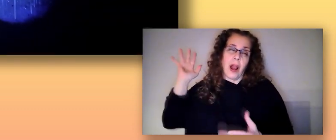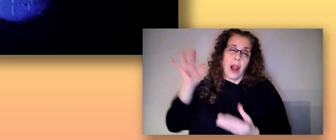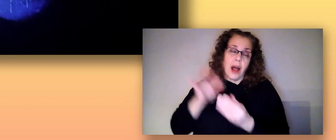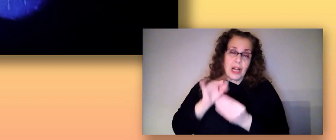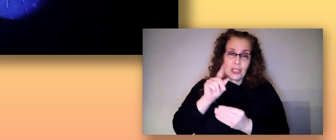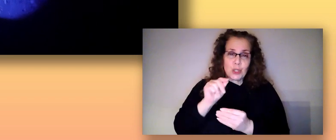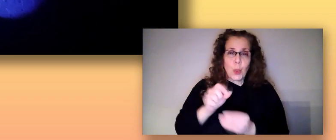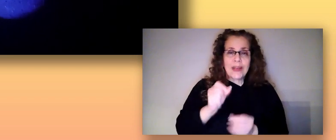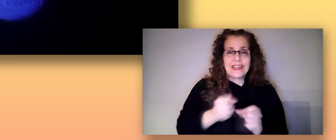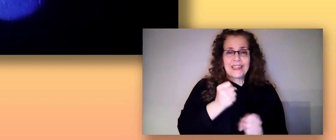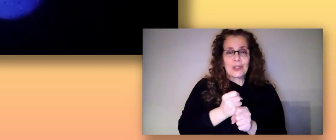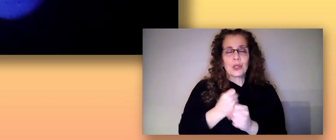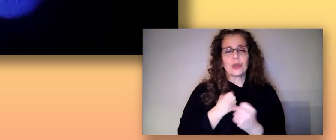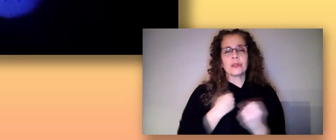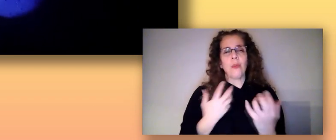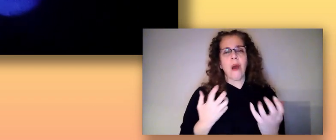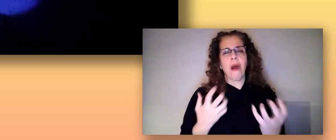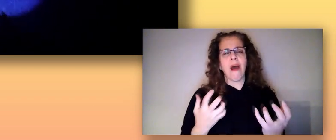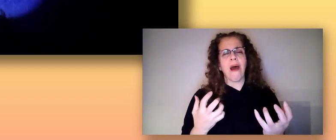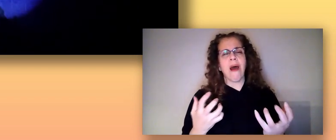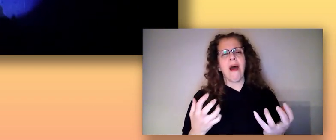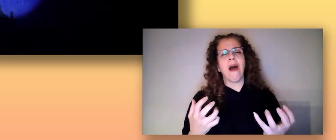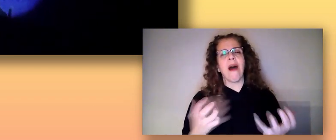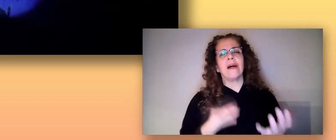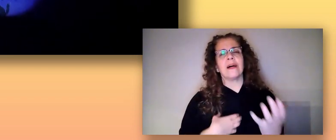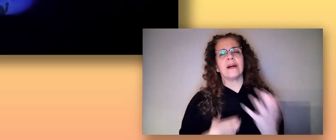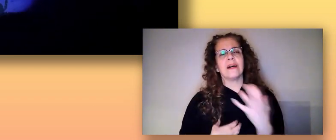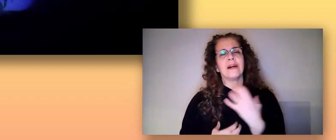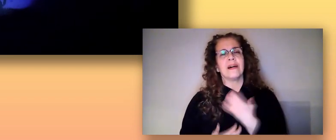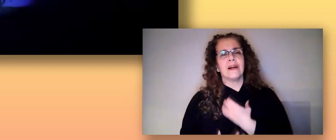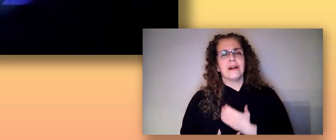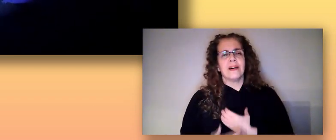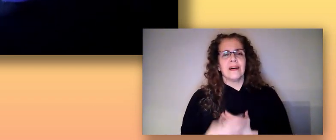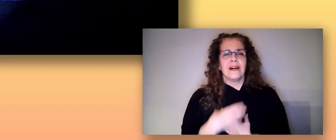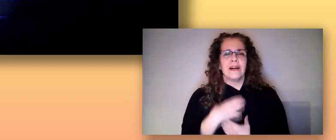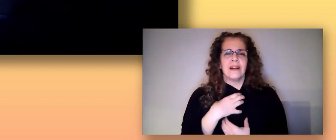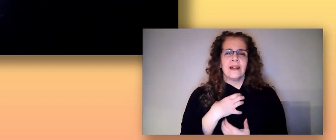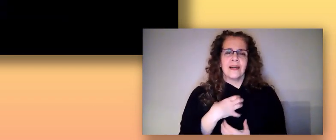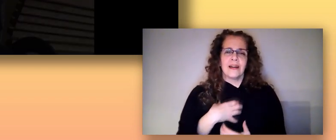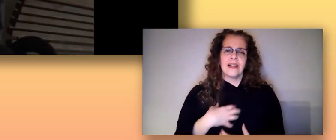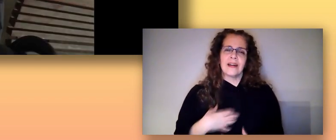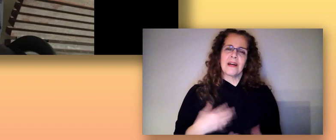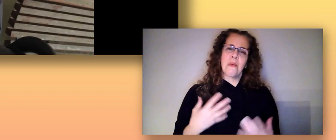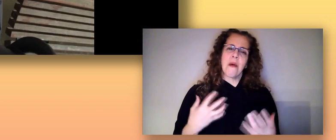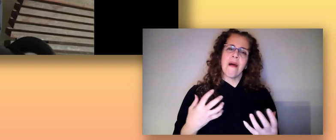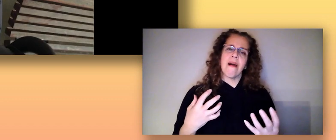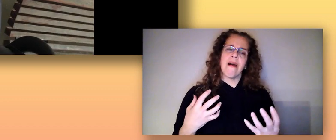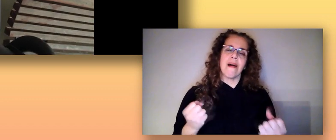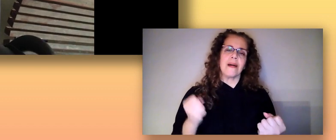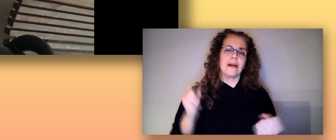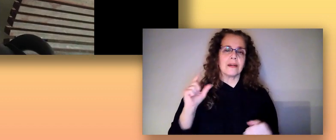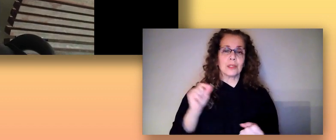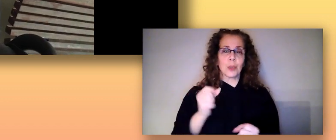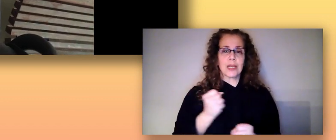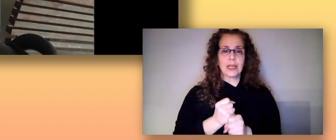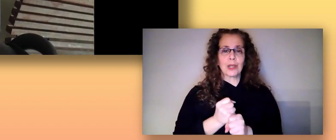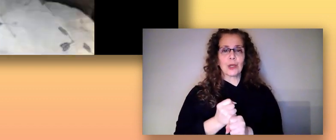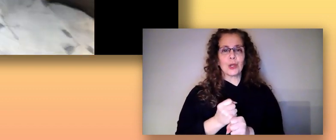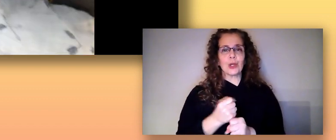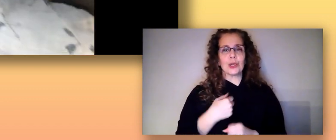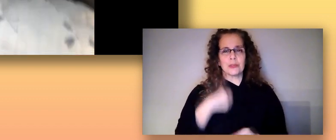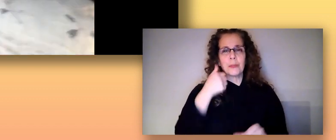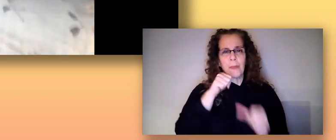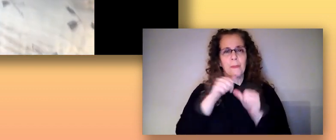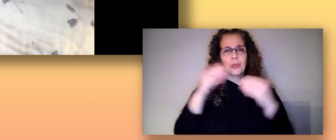of longing so loud it would take months postpartum to quiet, with long zombie mom walks